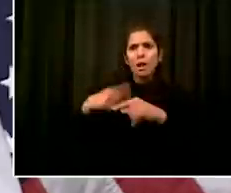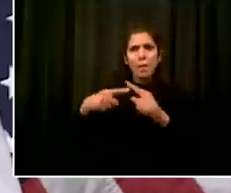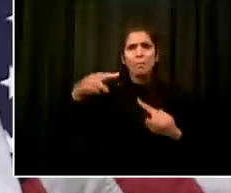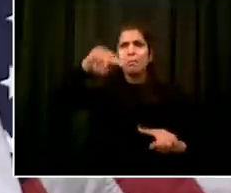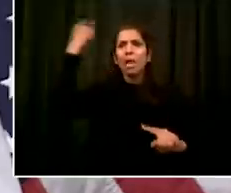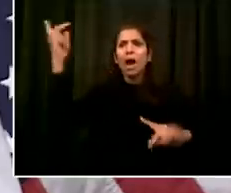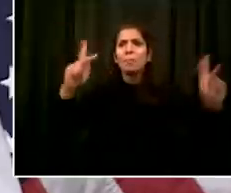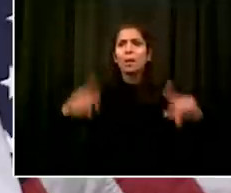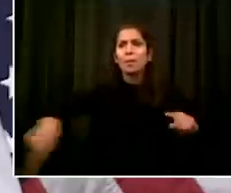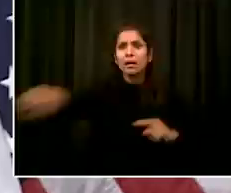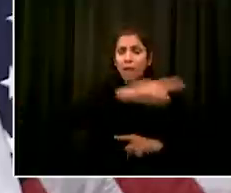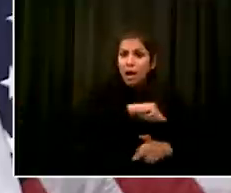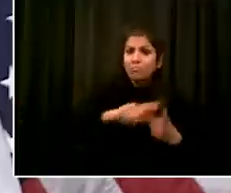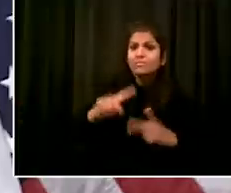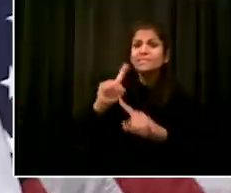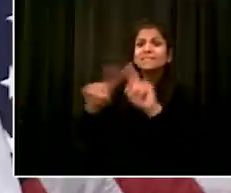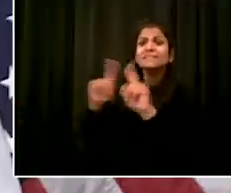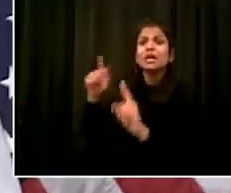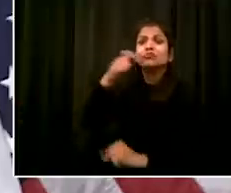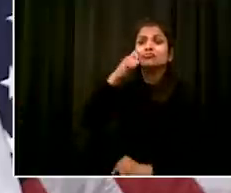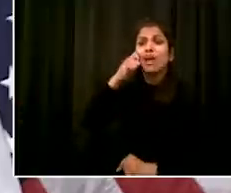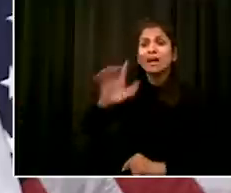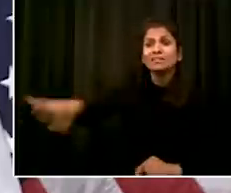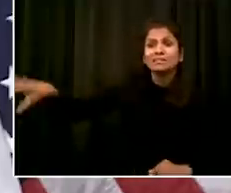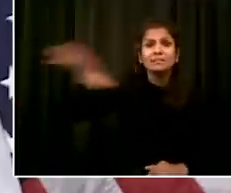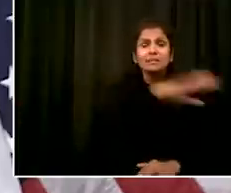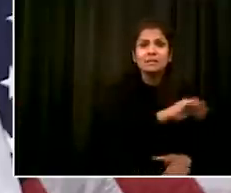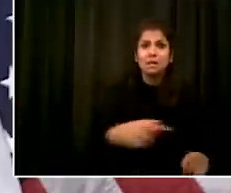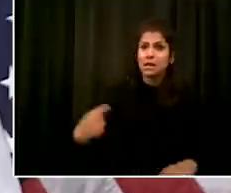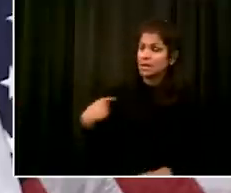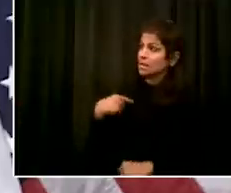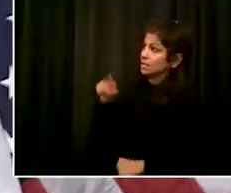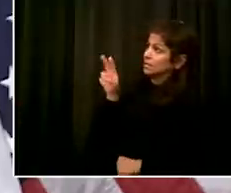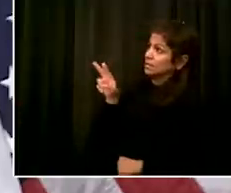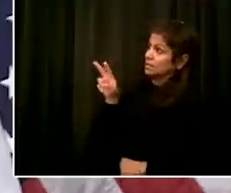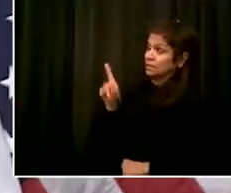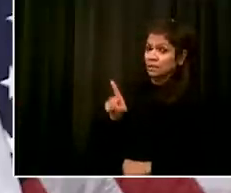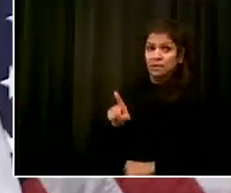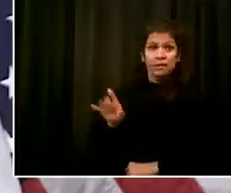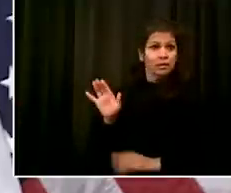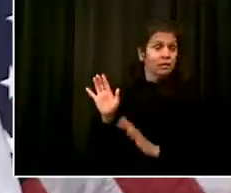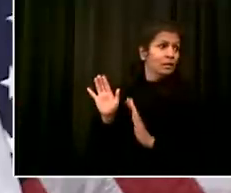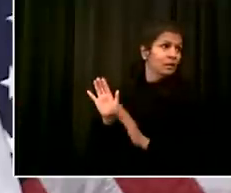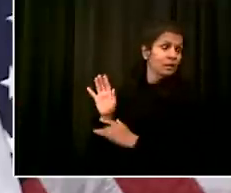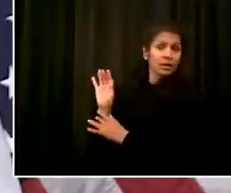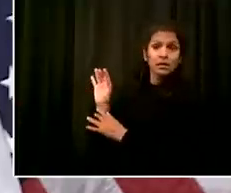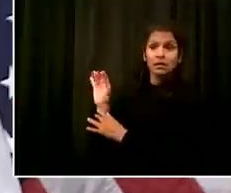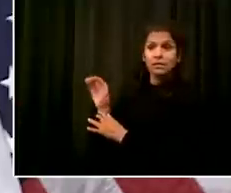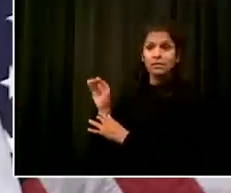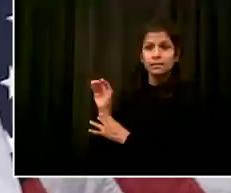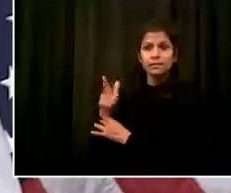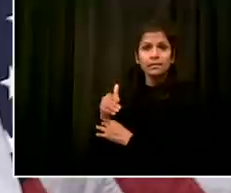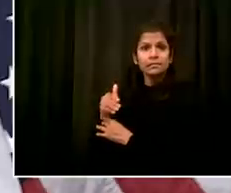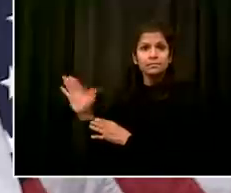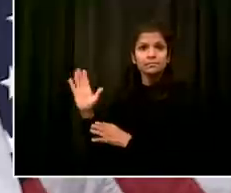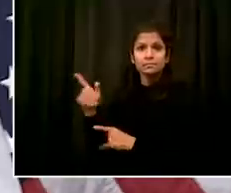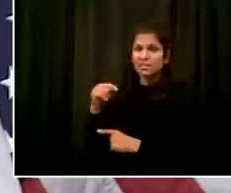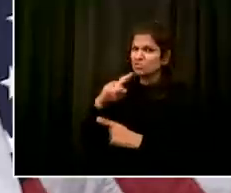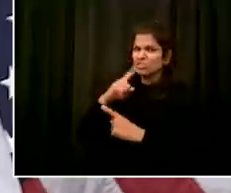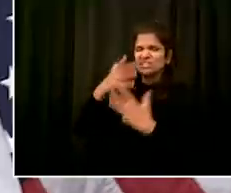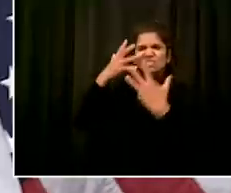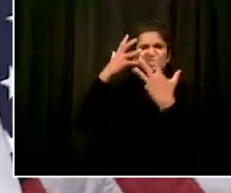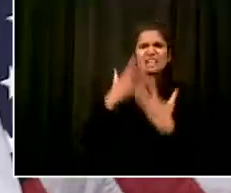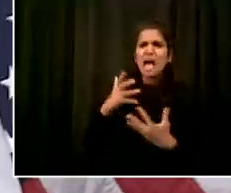to pay attention when he says something like that. And that's a sad statement. I didn't think I'd ever say something like that about a president of the United States, but he has invalidated